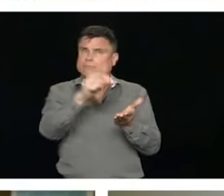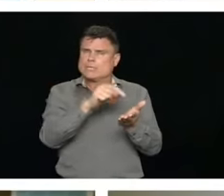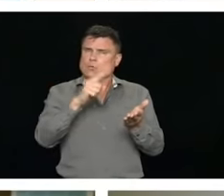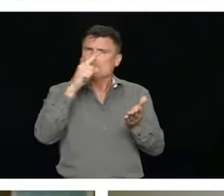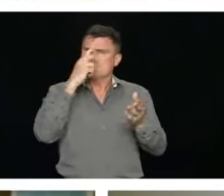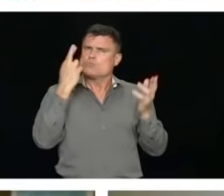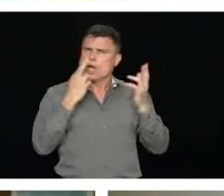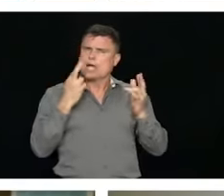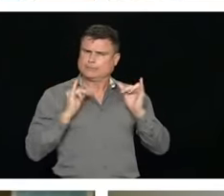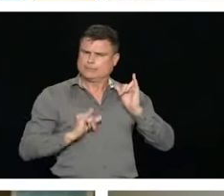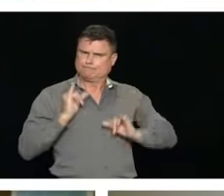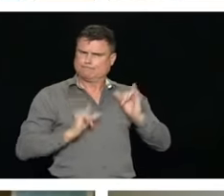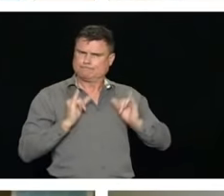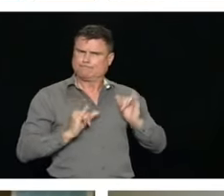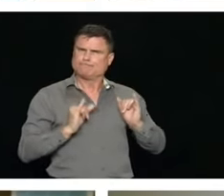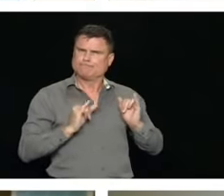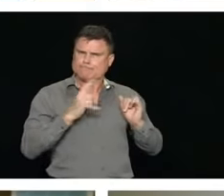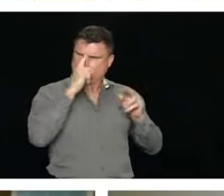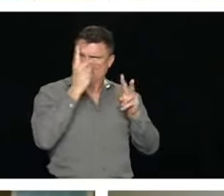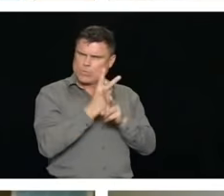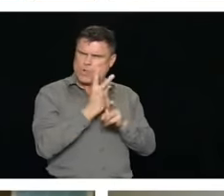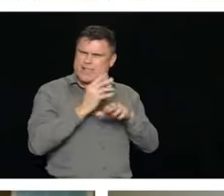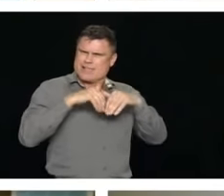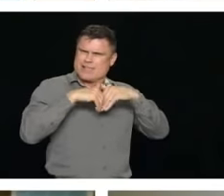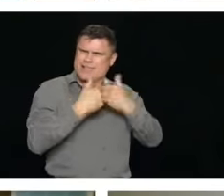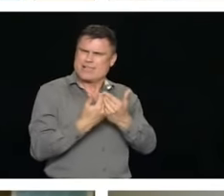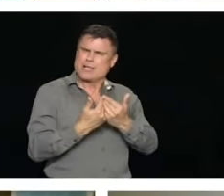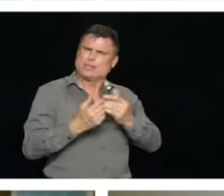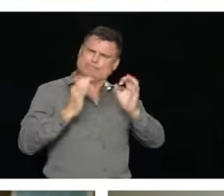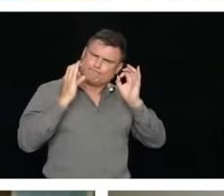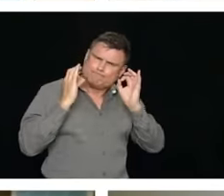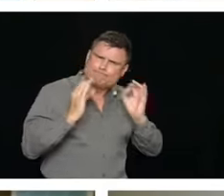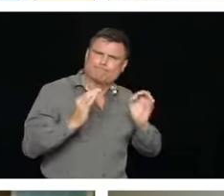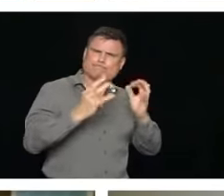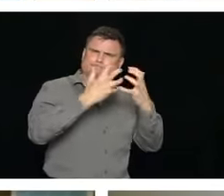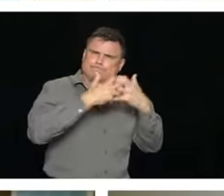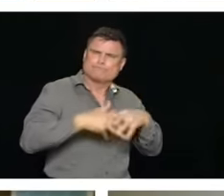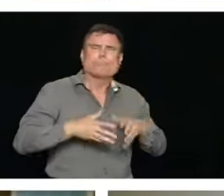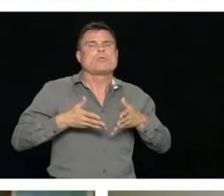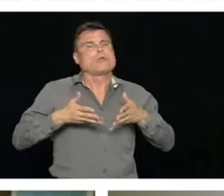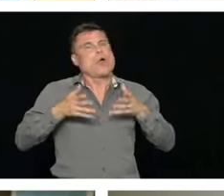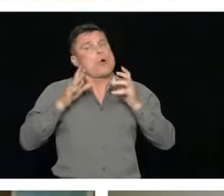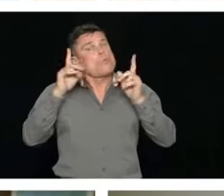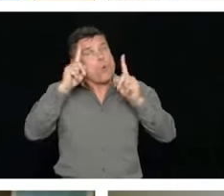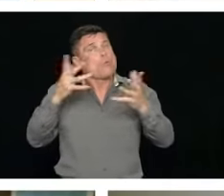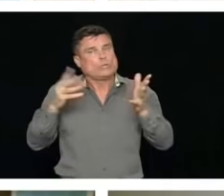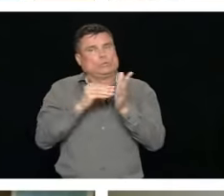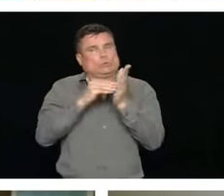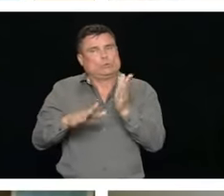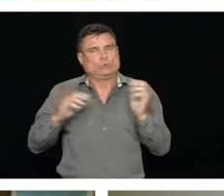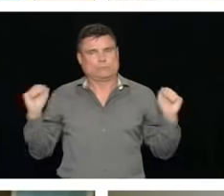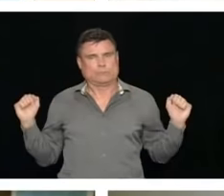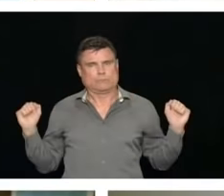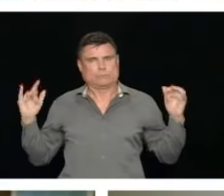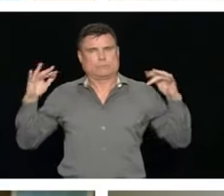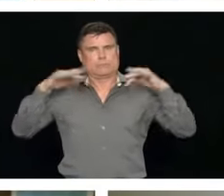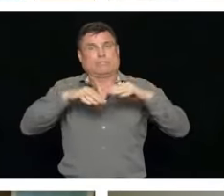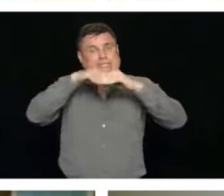So we're working really hard to make sure that it's safe. It will be safe. Although, you know, some of the minister's messaging makes it sound a little scary. I